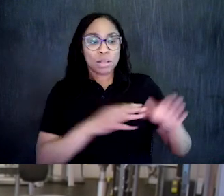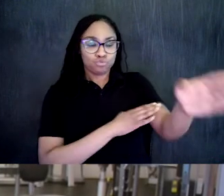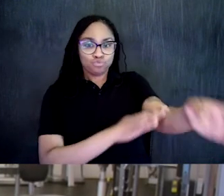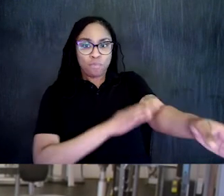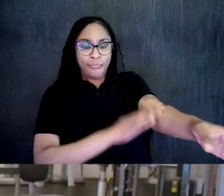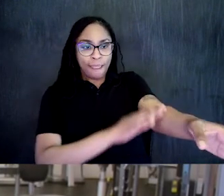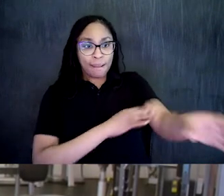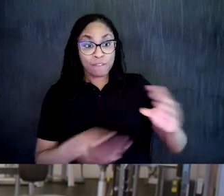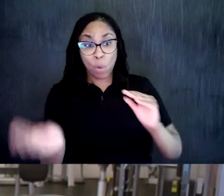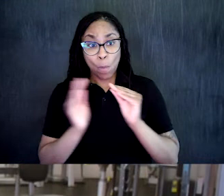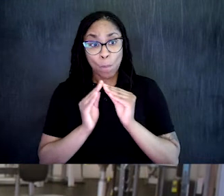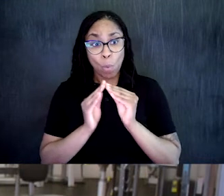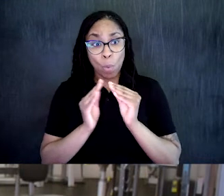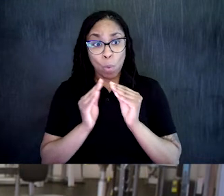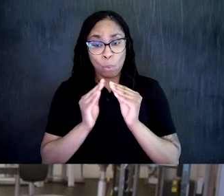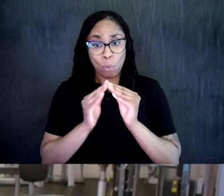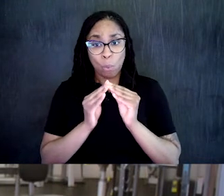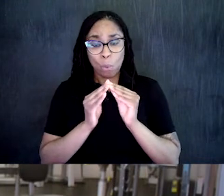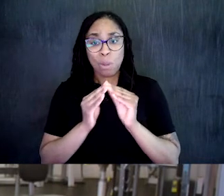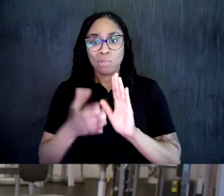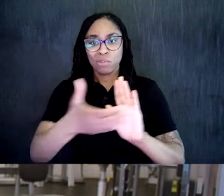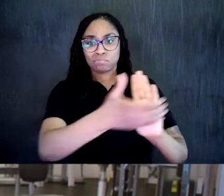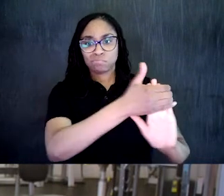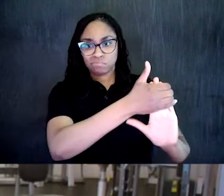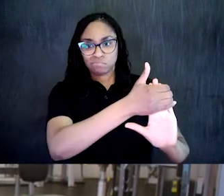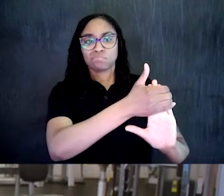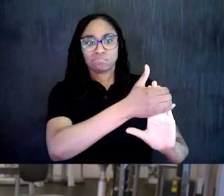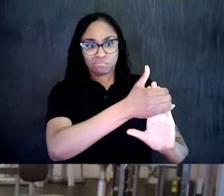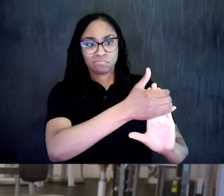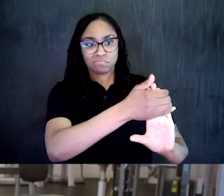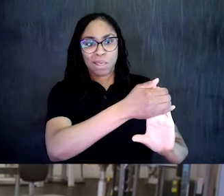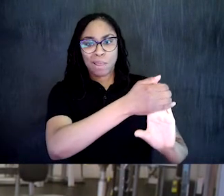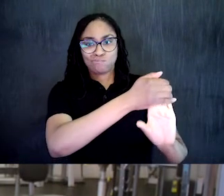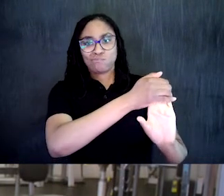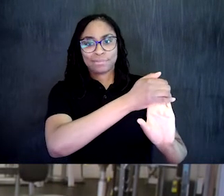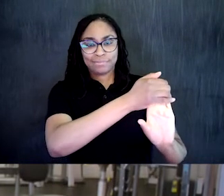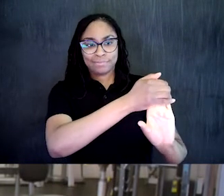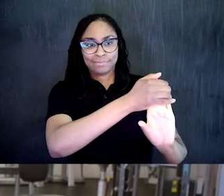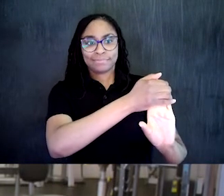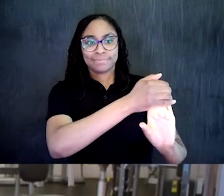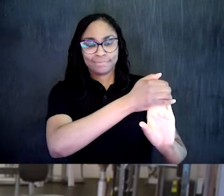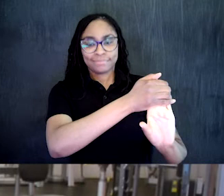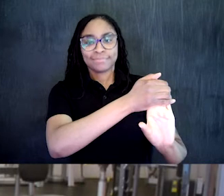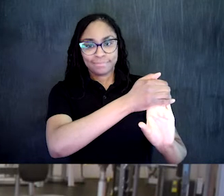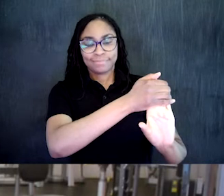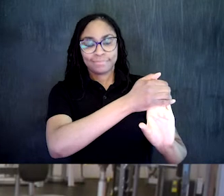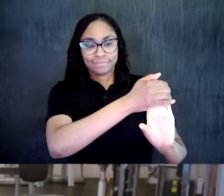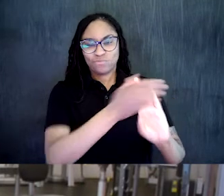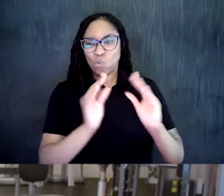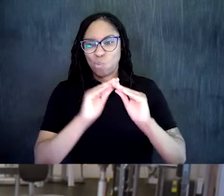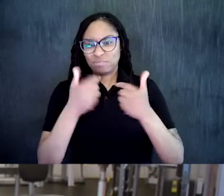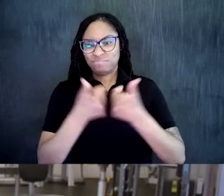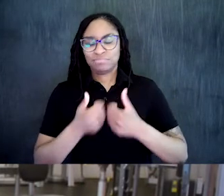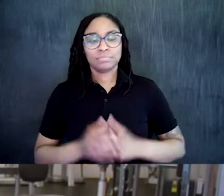if you can go down to the floor, you can kneel or sit, or you can grab a chair or a stool. So I'm gonna grab a stool, and then I'm gonna